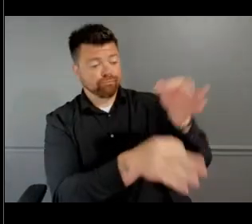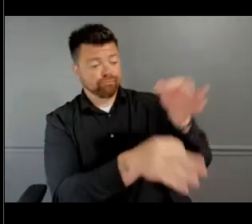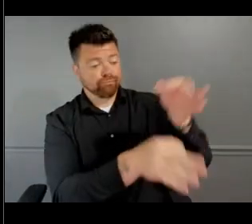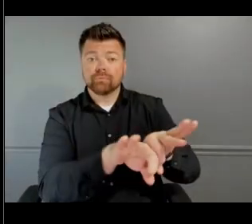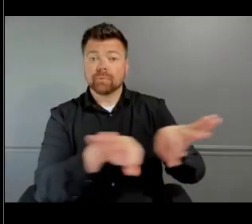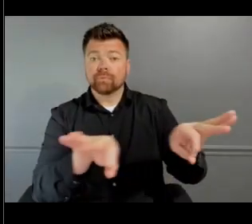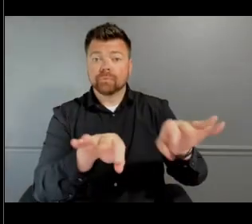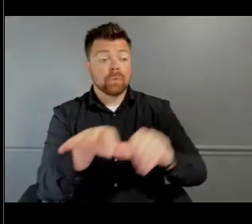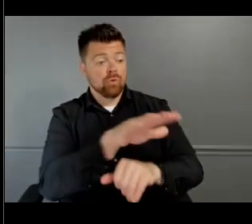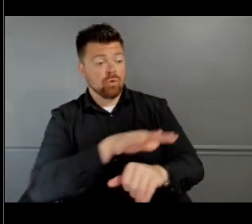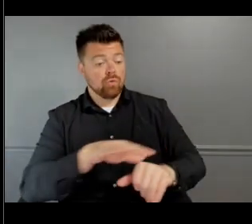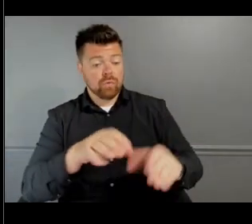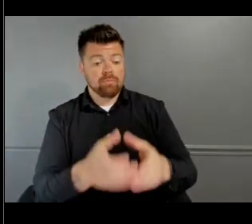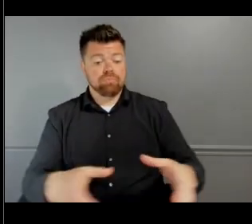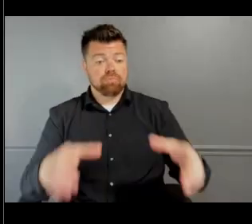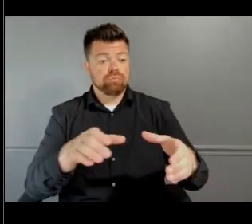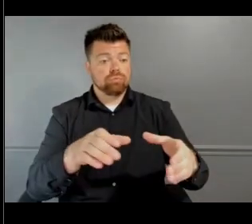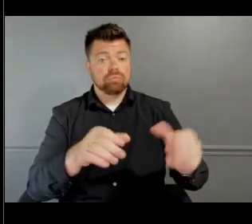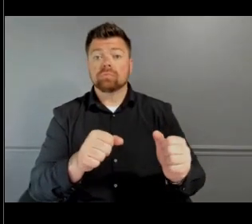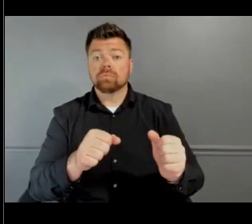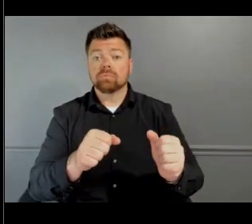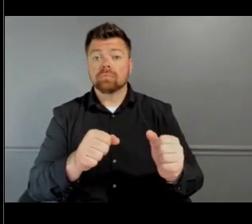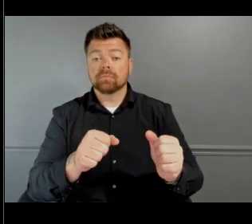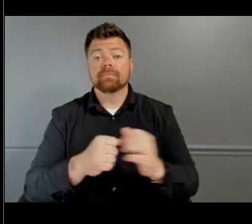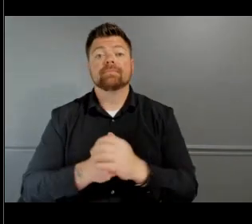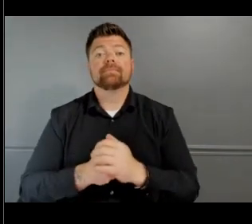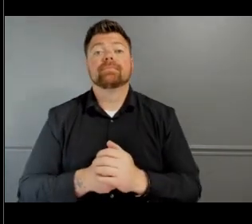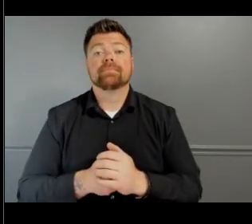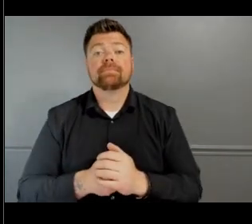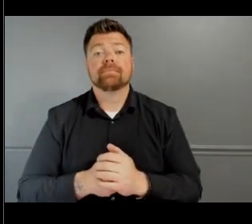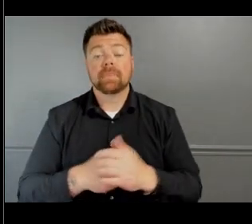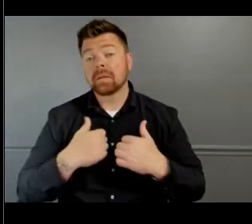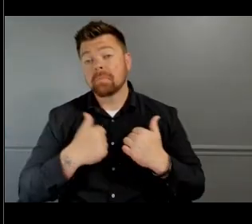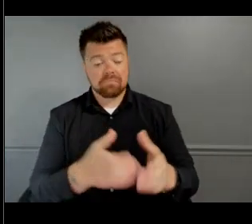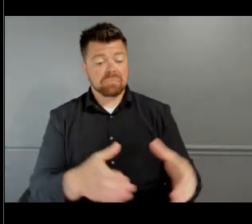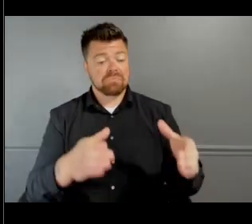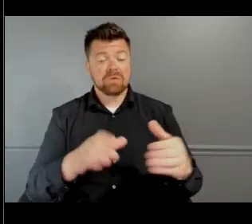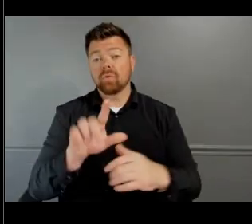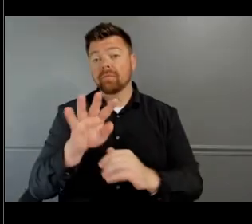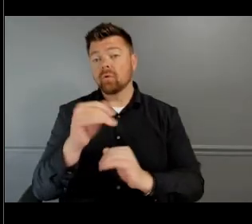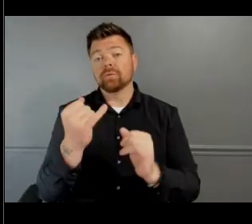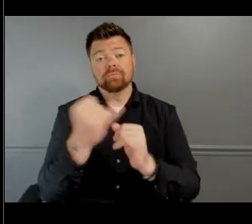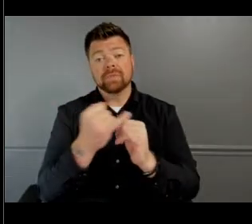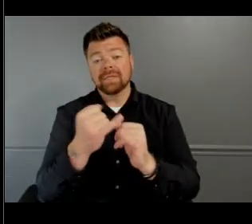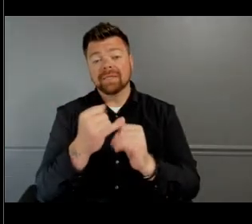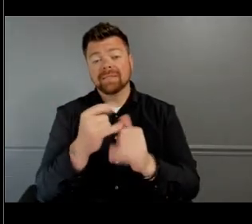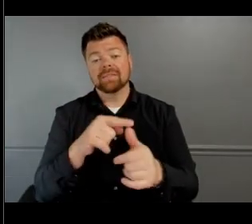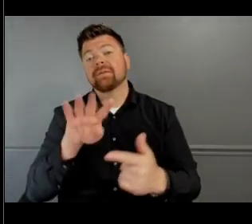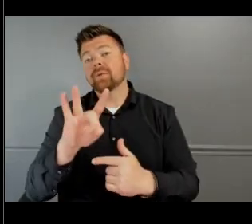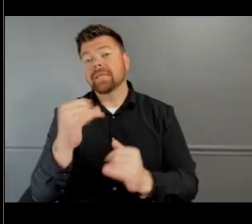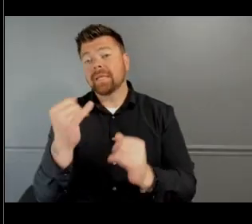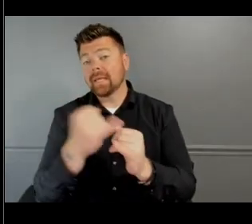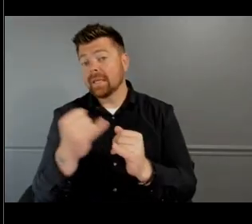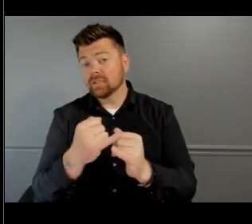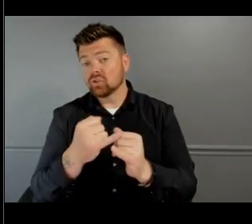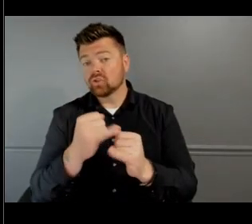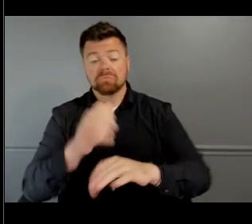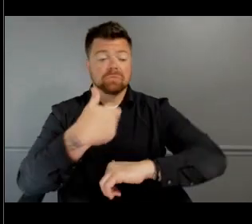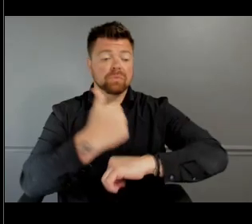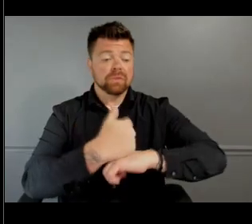around conventional bathtubs. The 24-inch and 48-inch